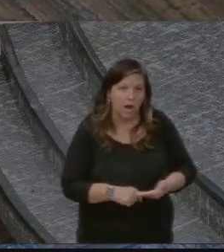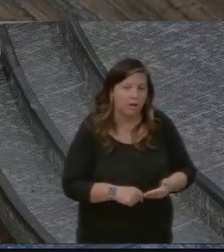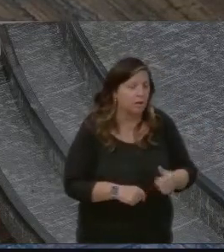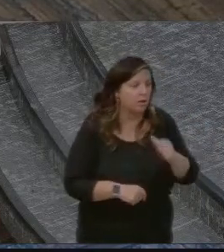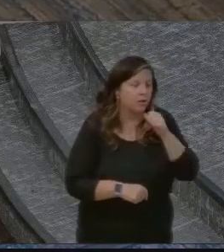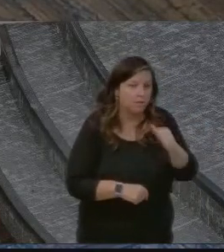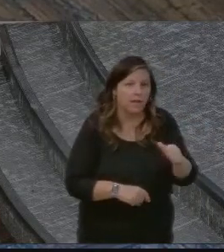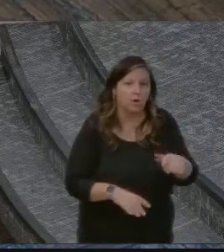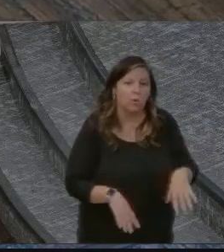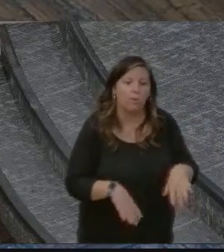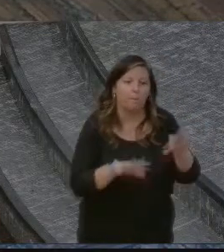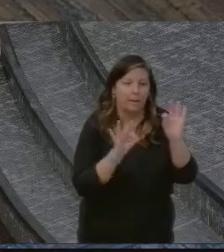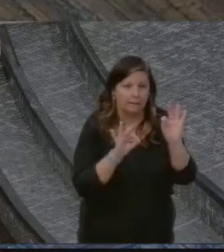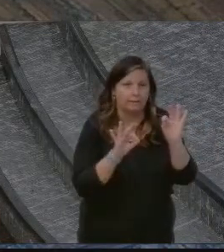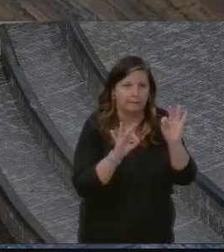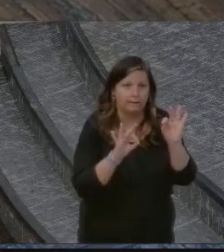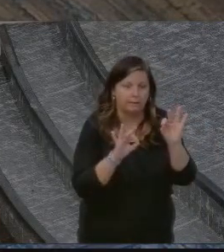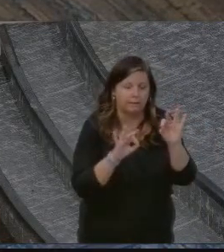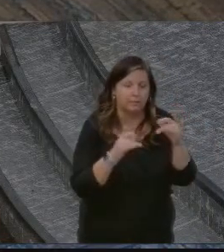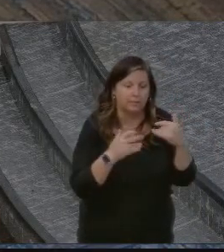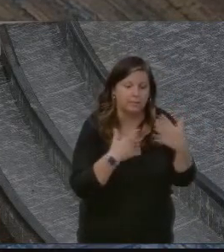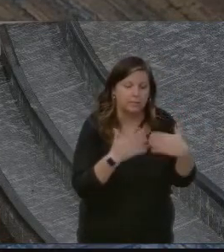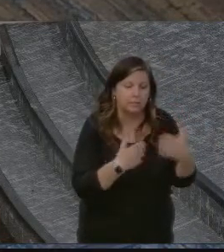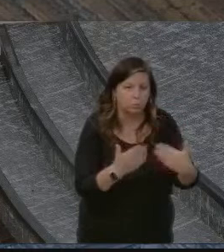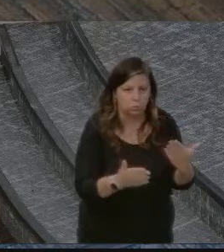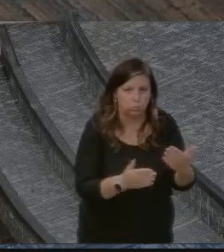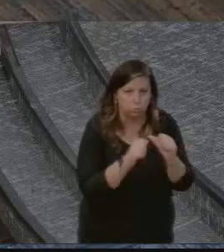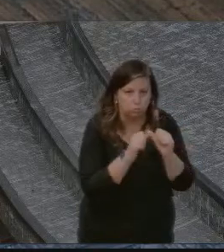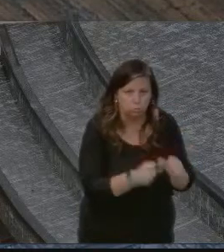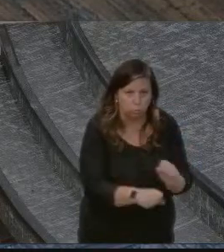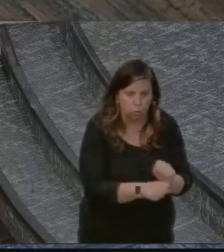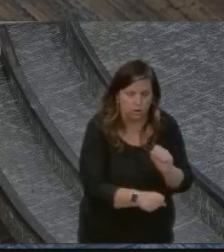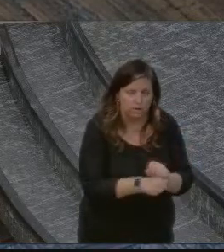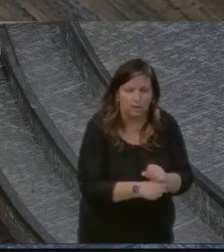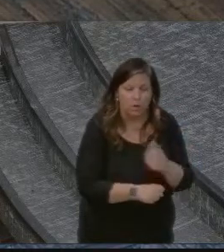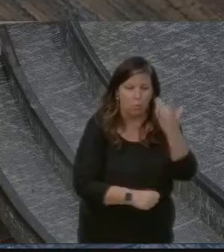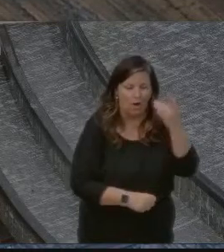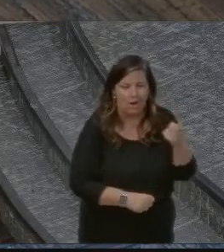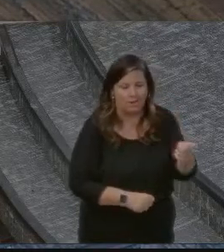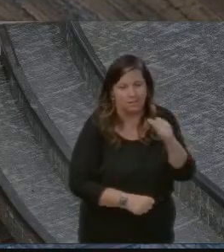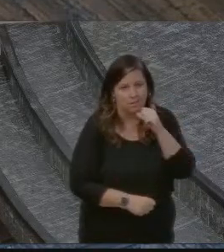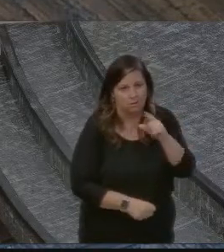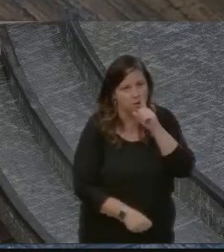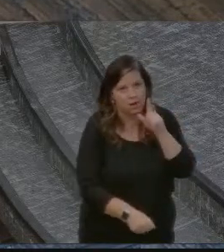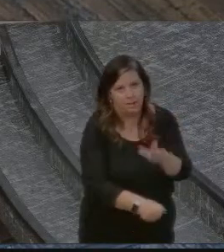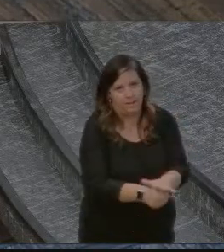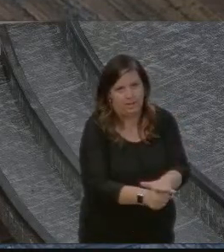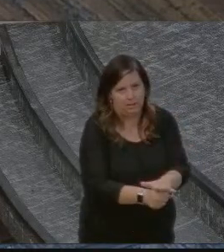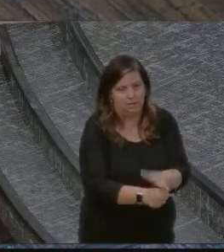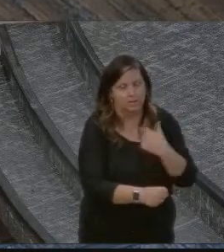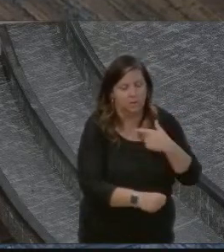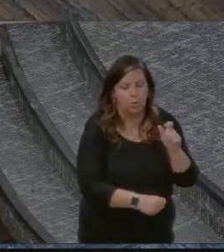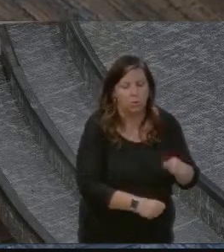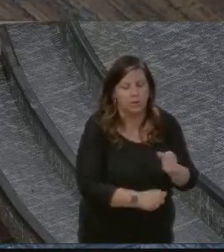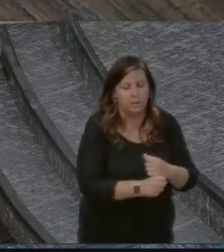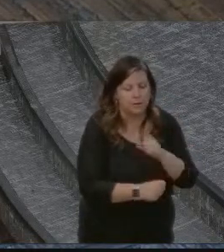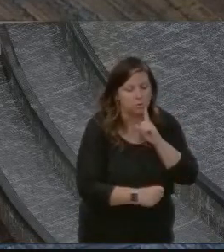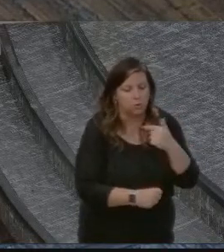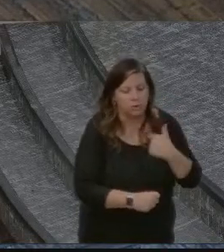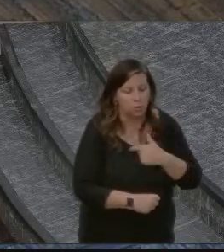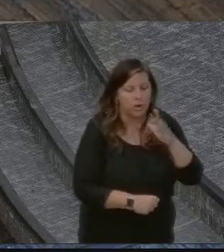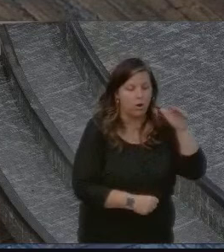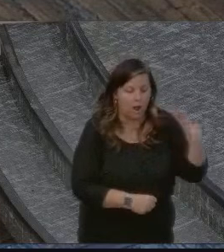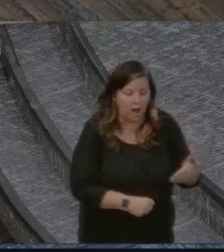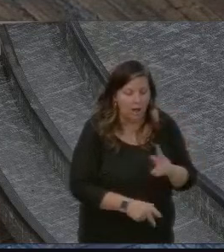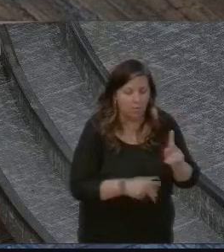before. They don't take the strategy and continue it on because they're not committed. And so we need to make sure that we're hiring people who are